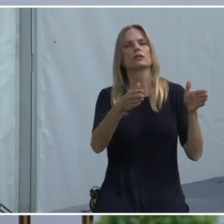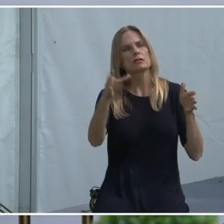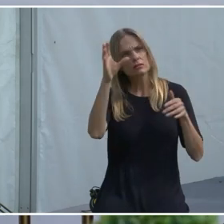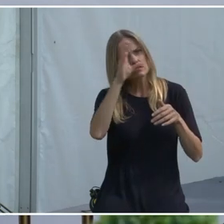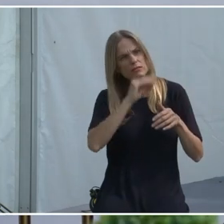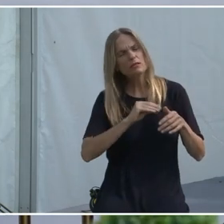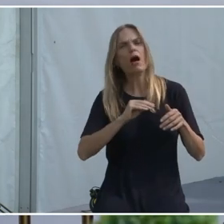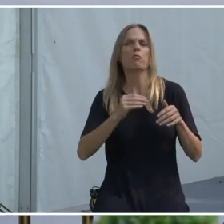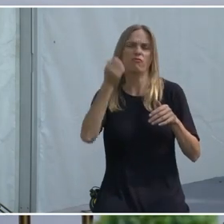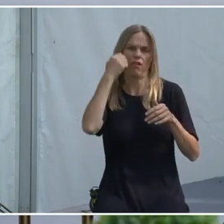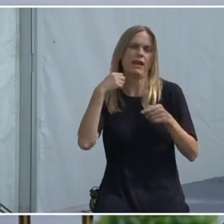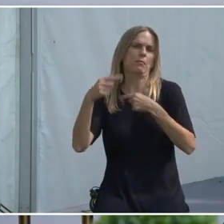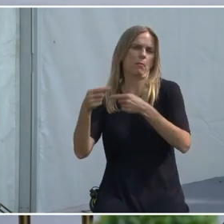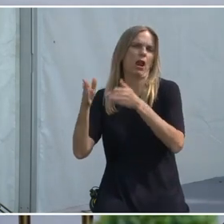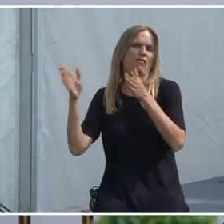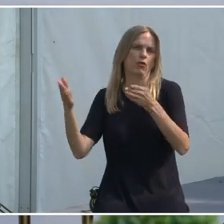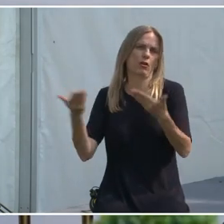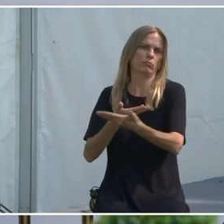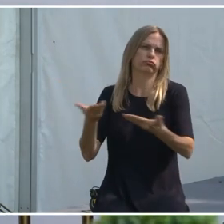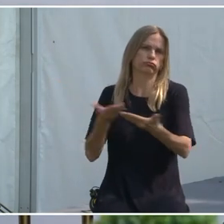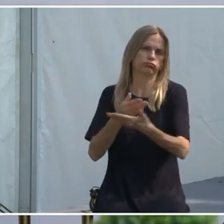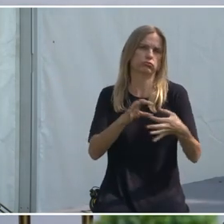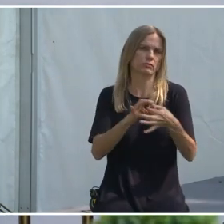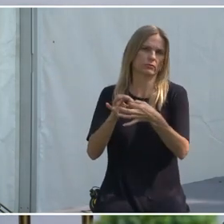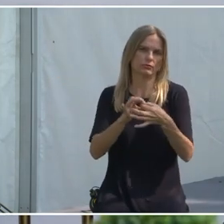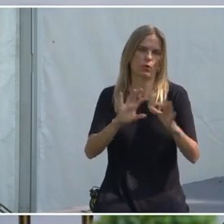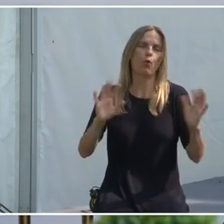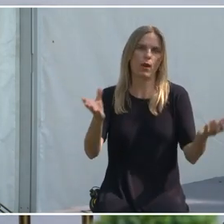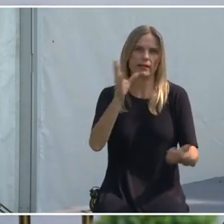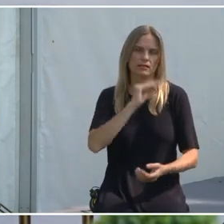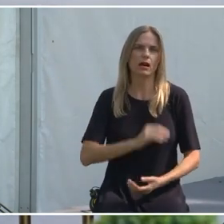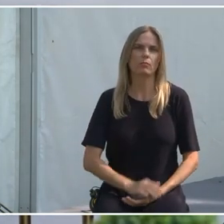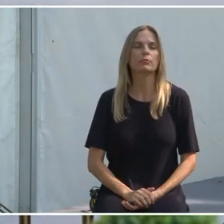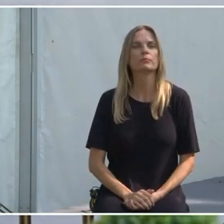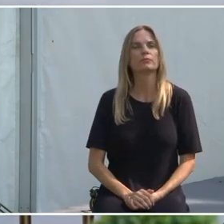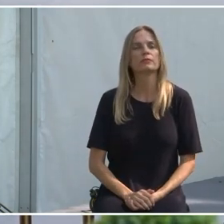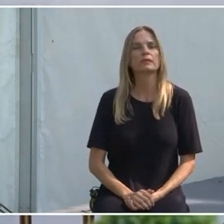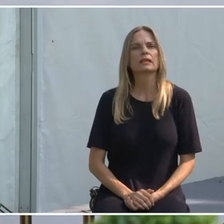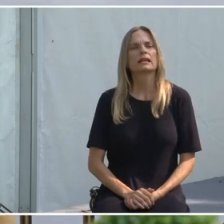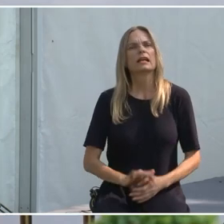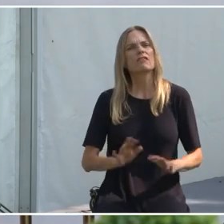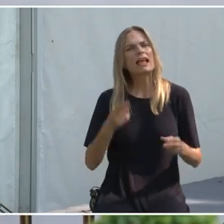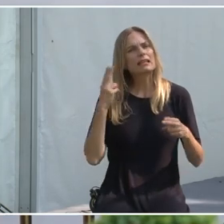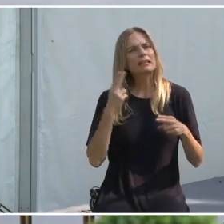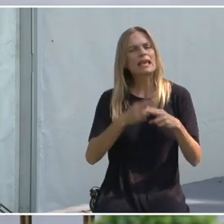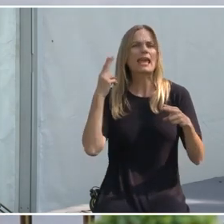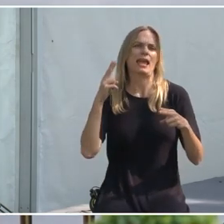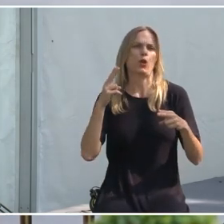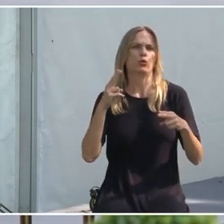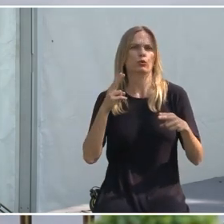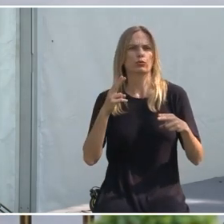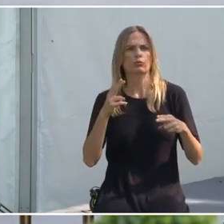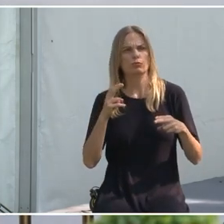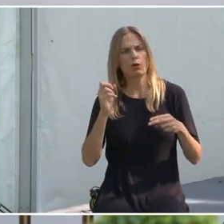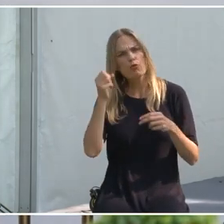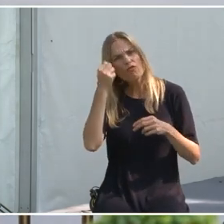older generation. So I think this stigma and those taboos has to come out in the open. And I very much